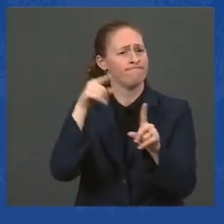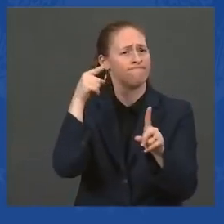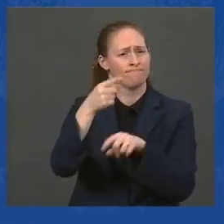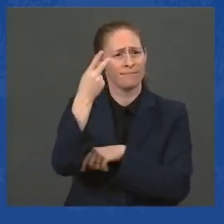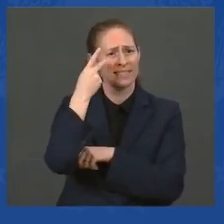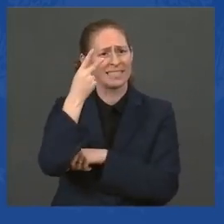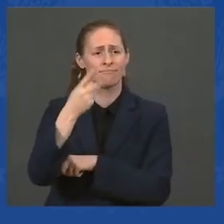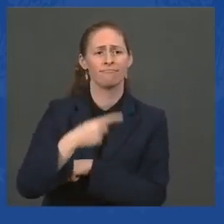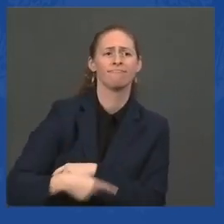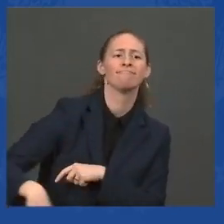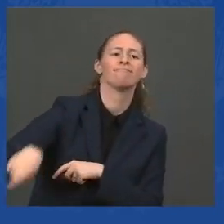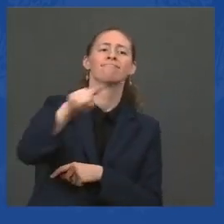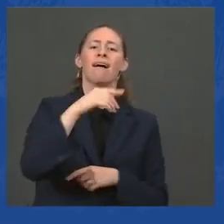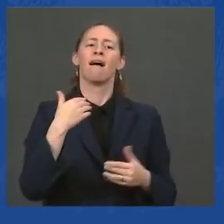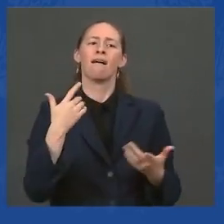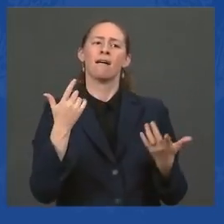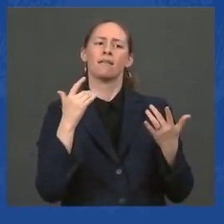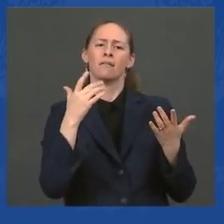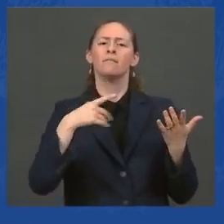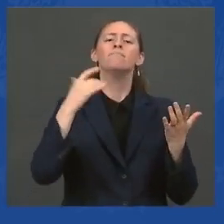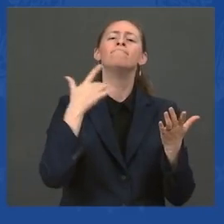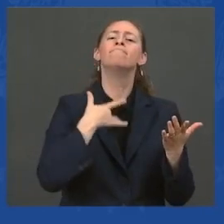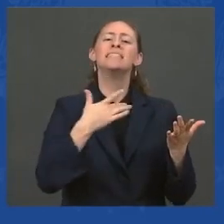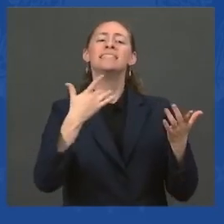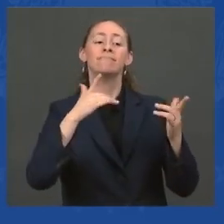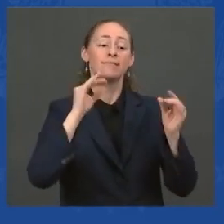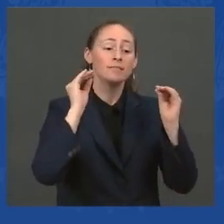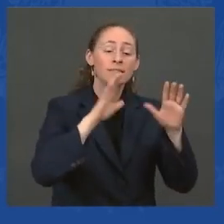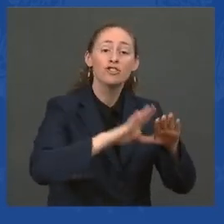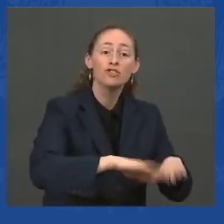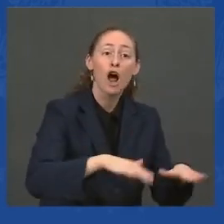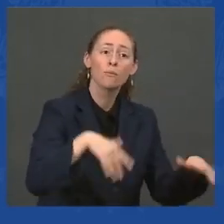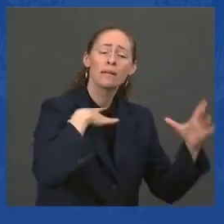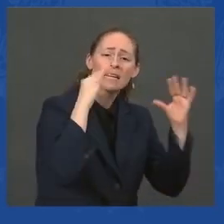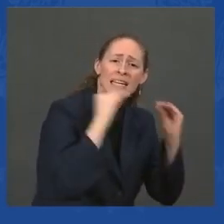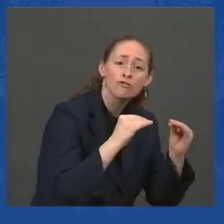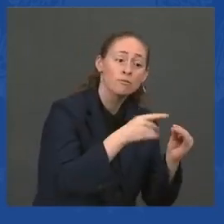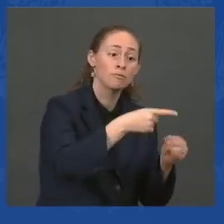Jamie, excuse me for calling you Jamie, Mr. CEO.